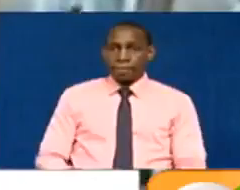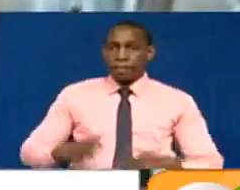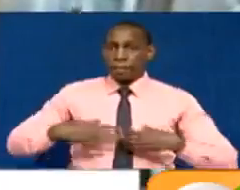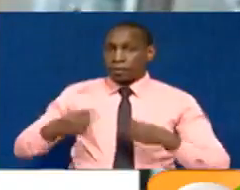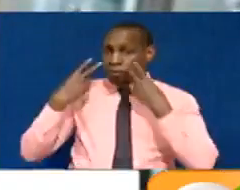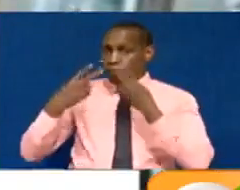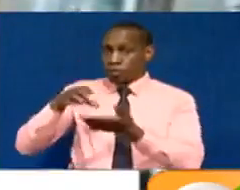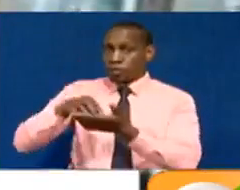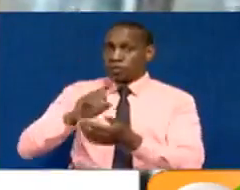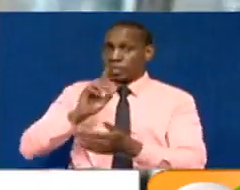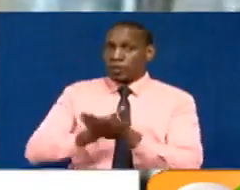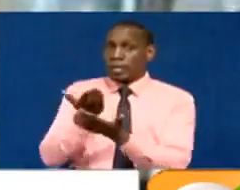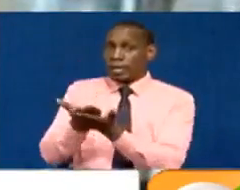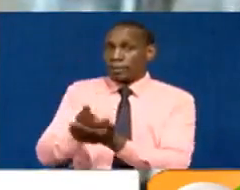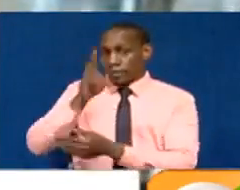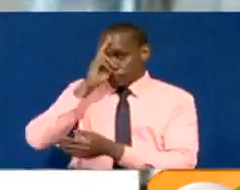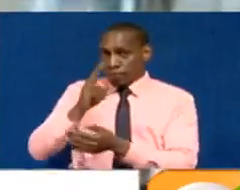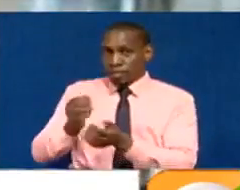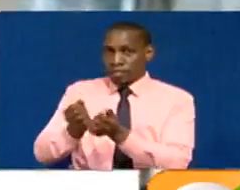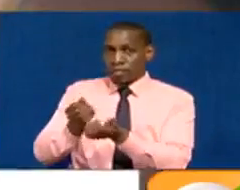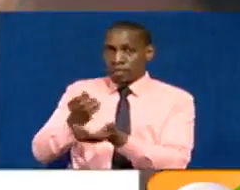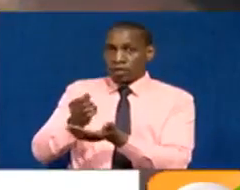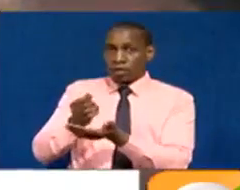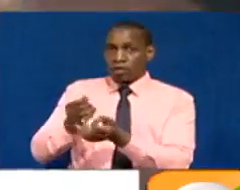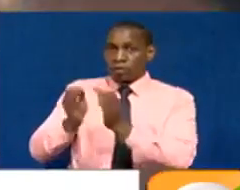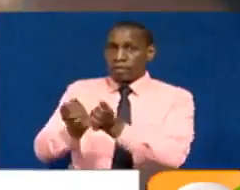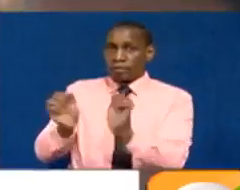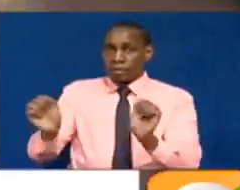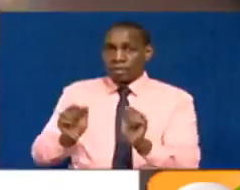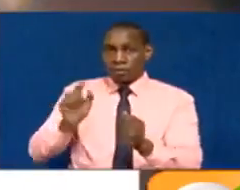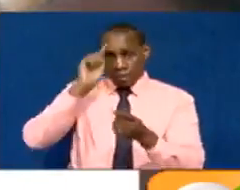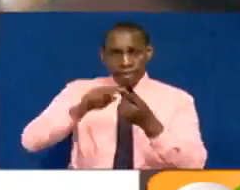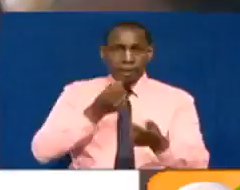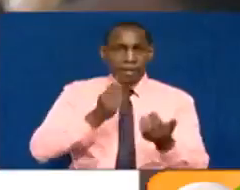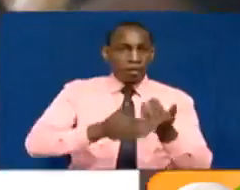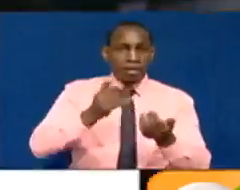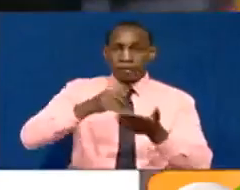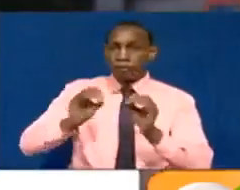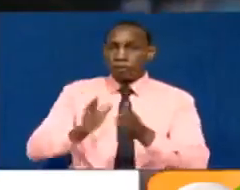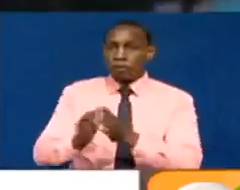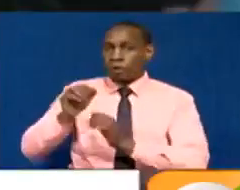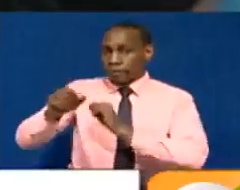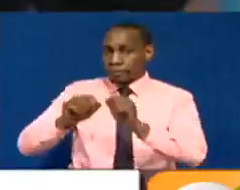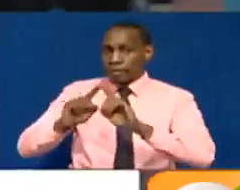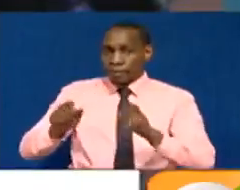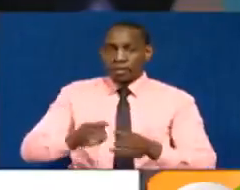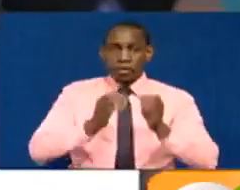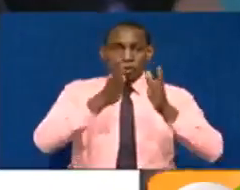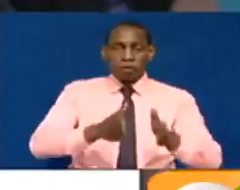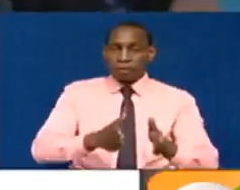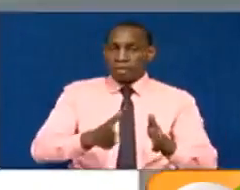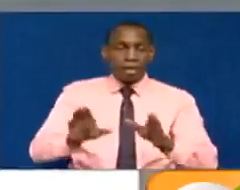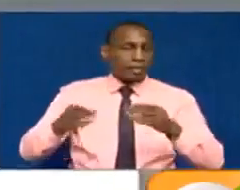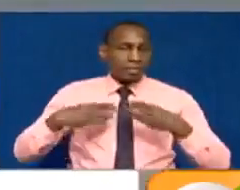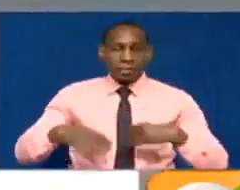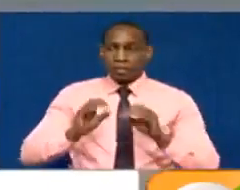Witnesses say he pleaded with officers to release him to seek medical attention as he was not among those involved in the fight, but the officers could